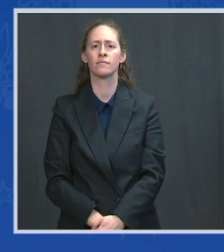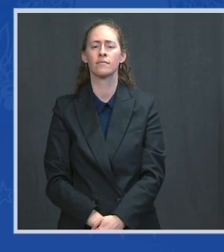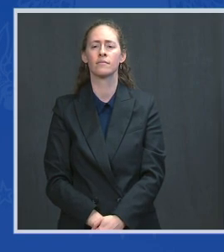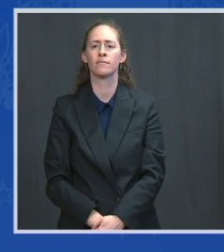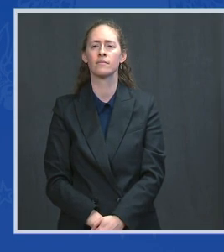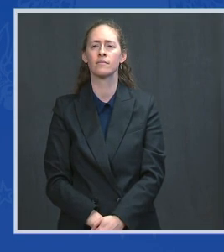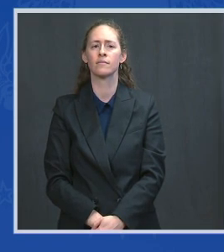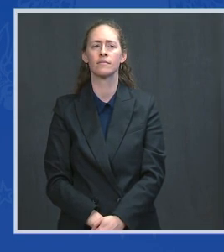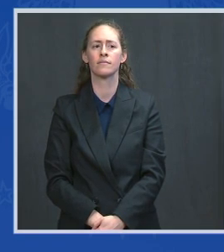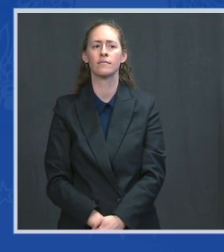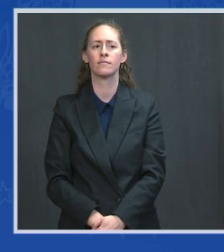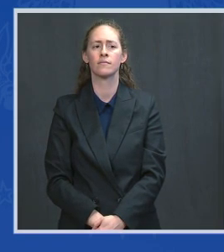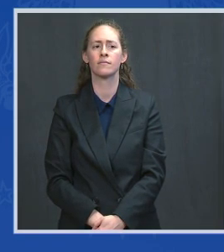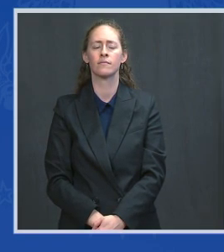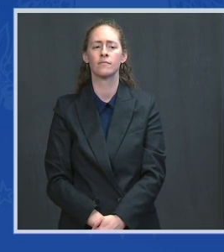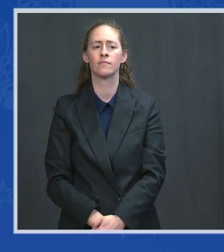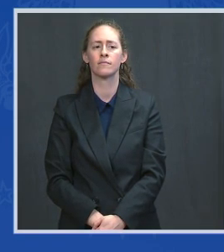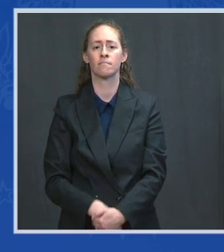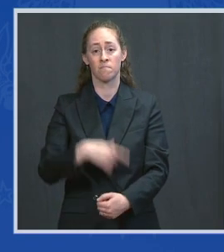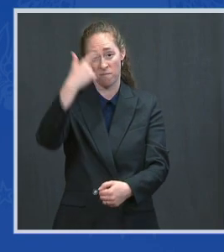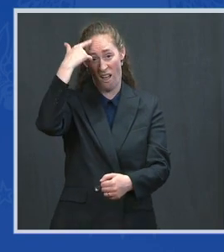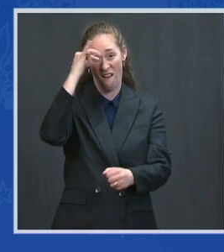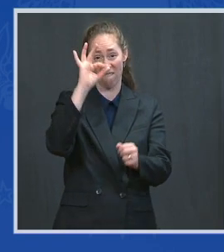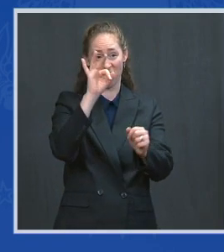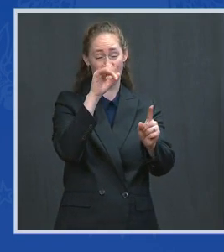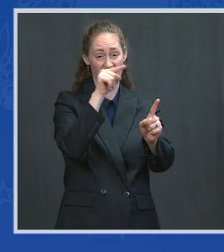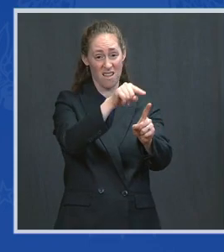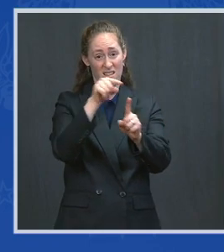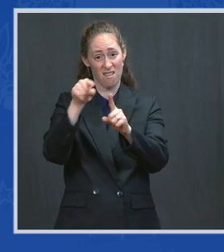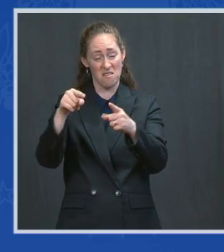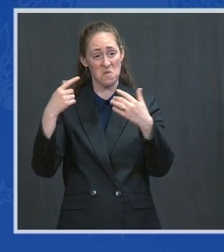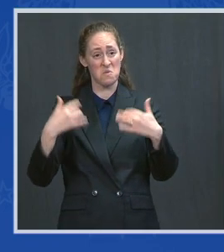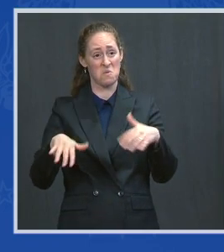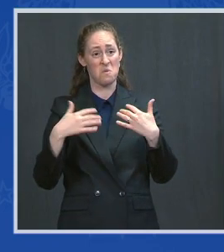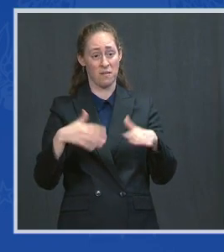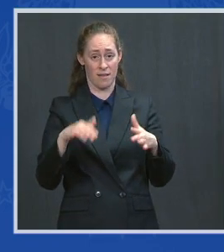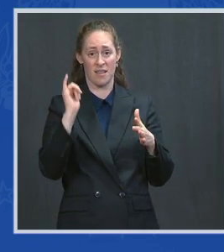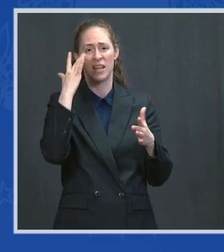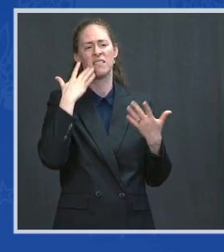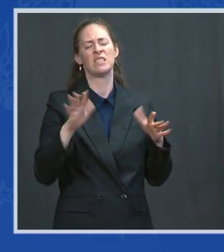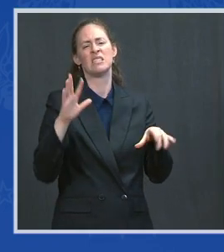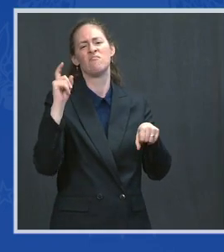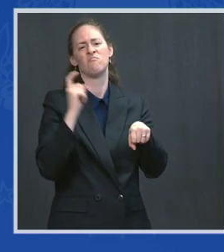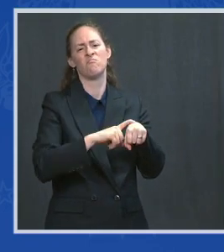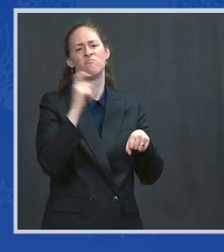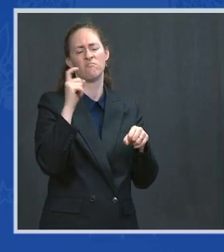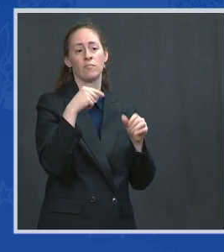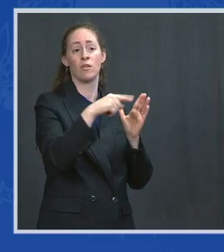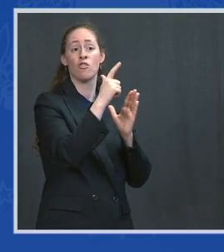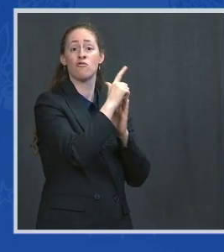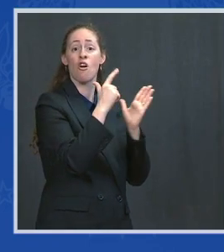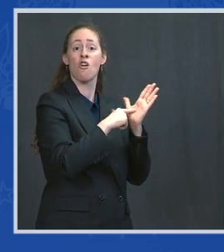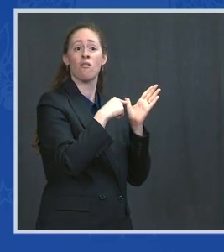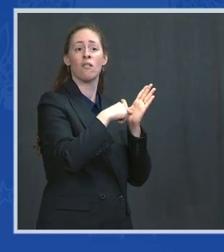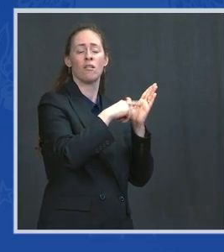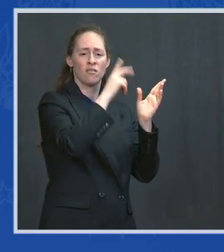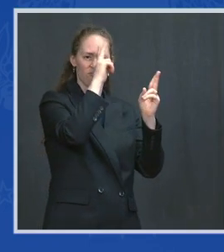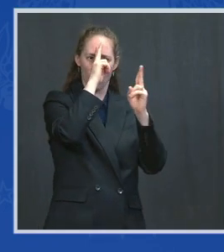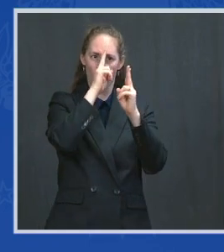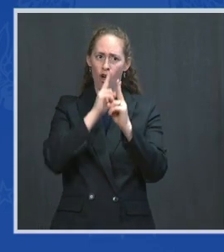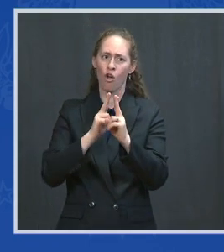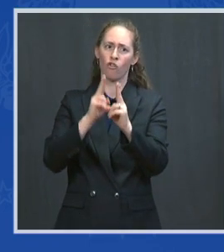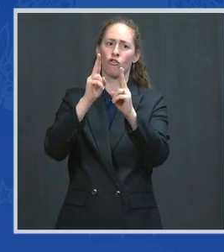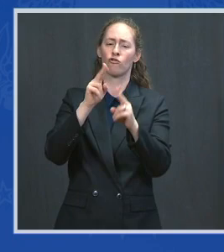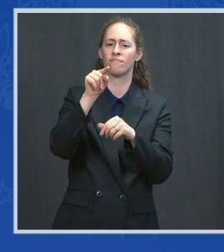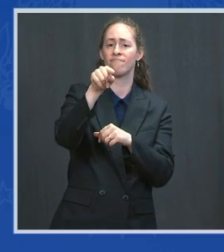Because of you, the amendment named in honor of Khalid and Heather is now law. To make sure that hate crimes are